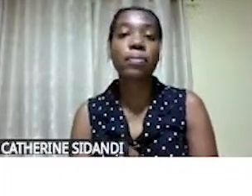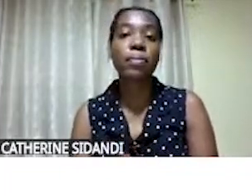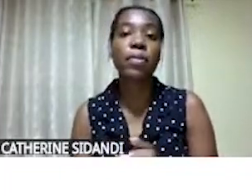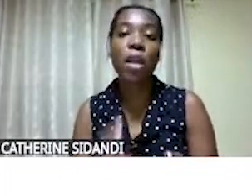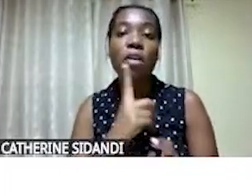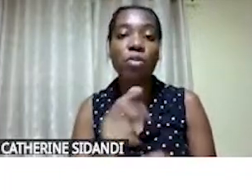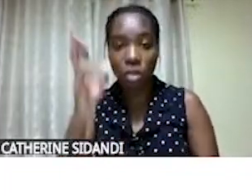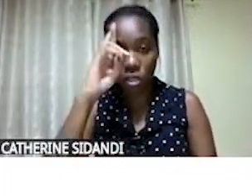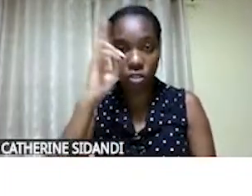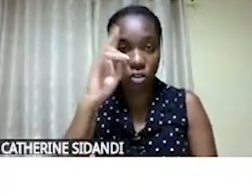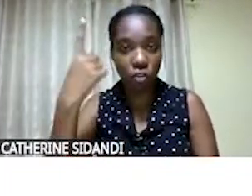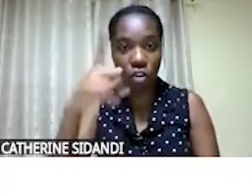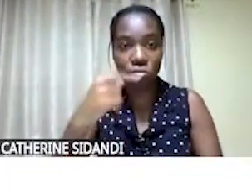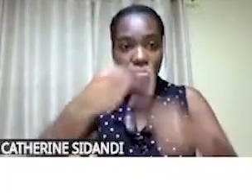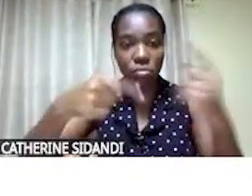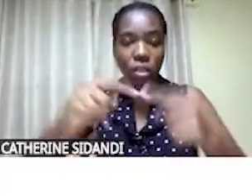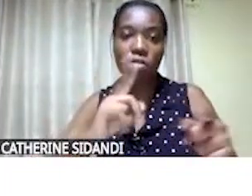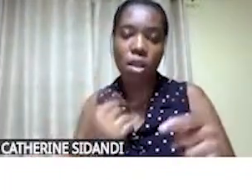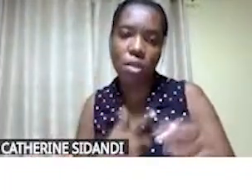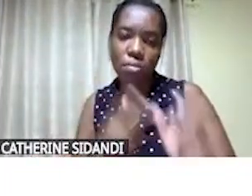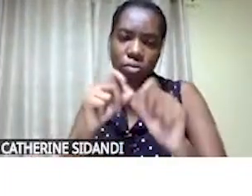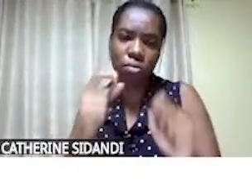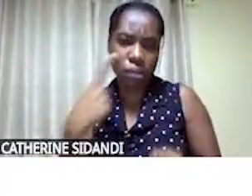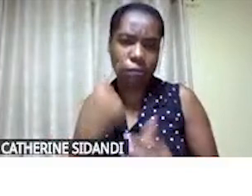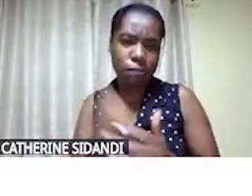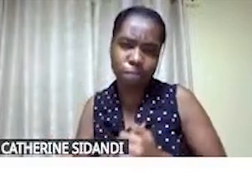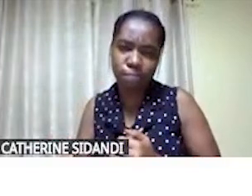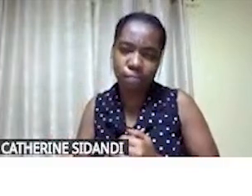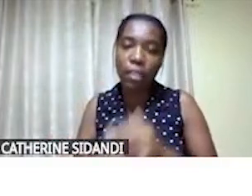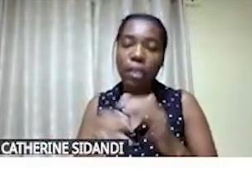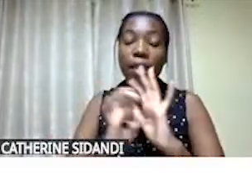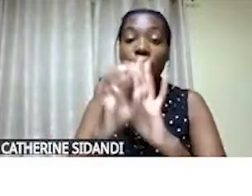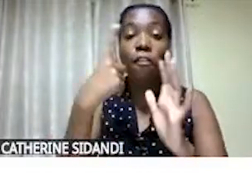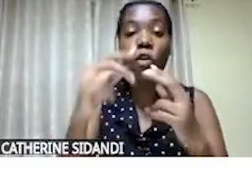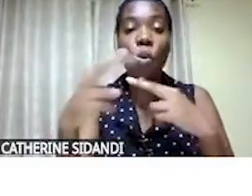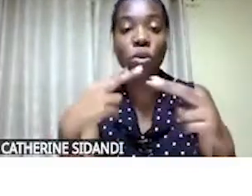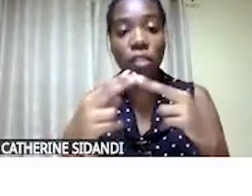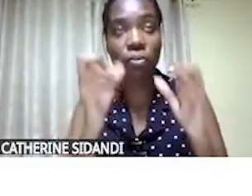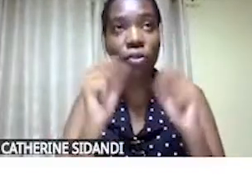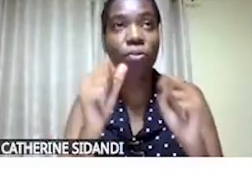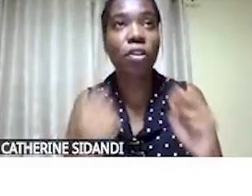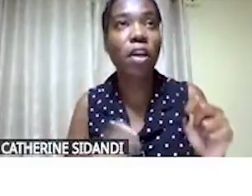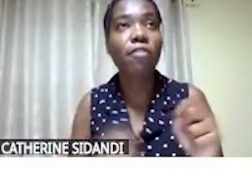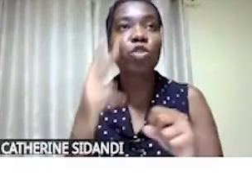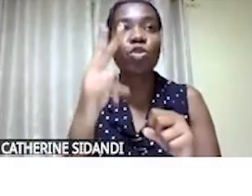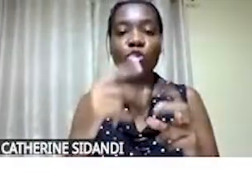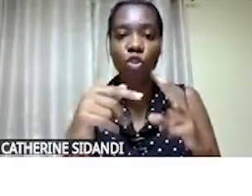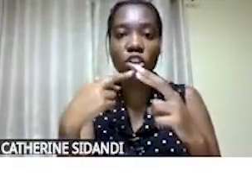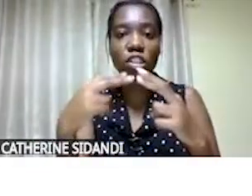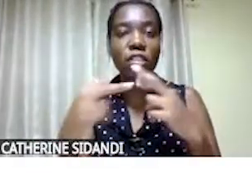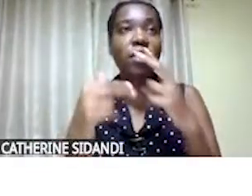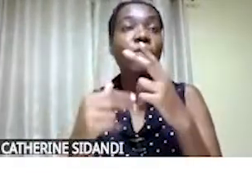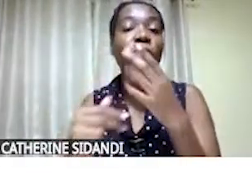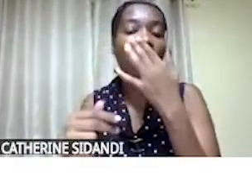look at an example of a restaurant. You could have two restaurants, but even they might